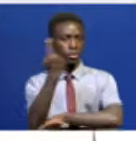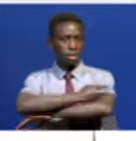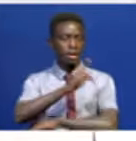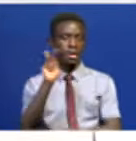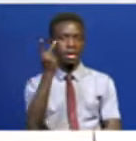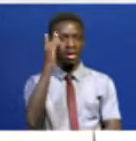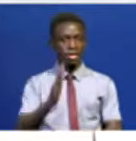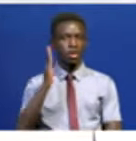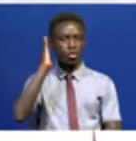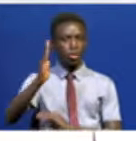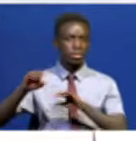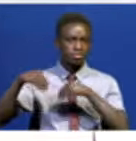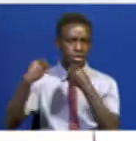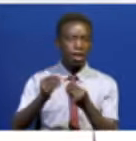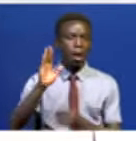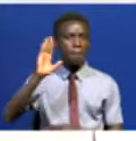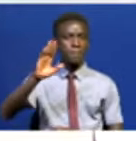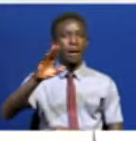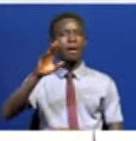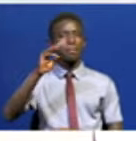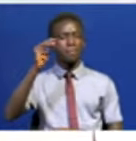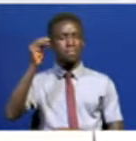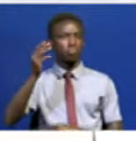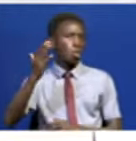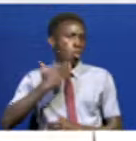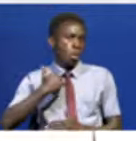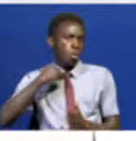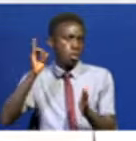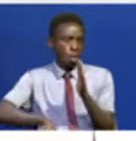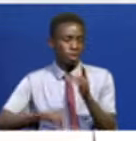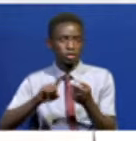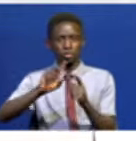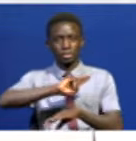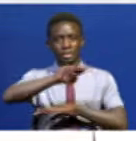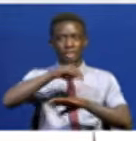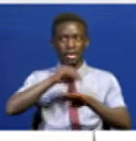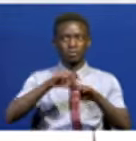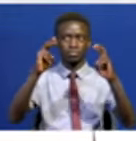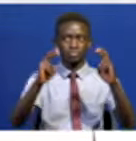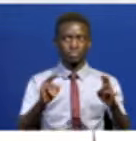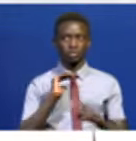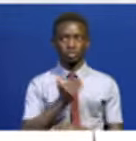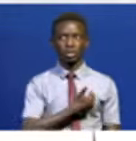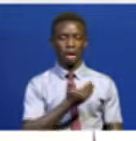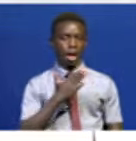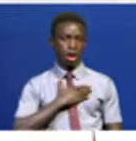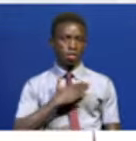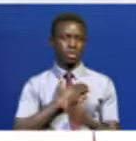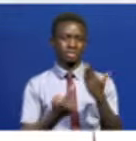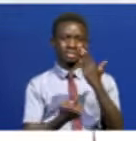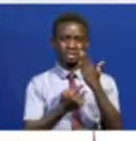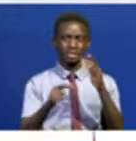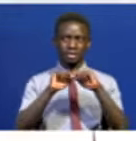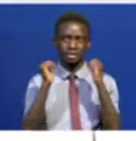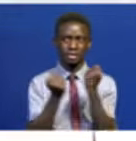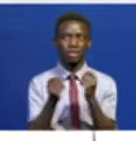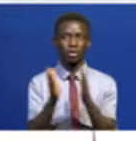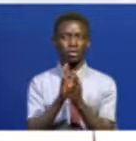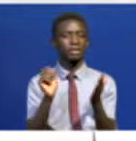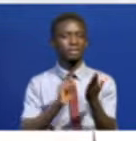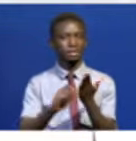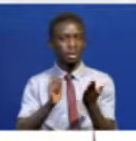will be submitting their memoranda to the National Dialogue Committee. Our technical team and our secretariat will